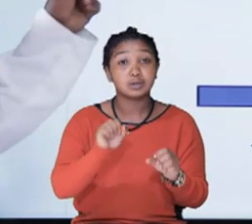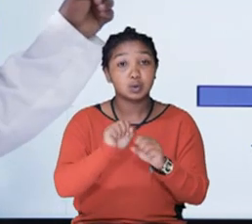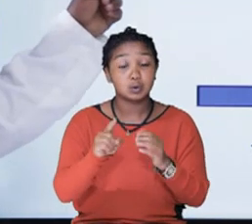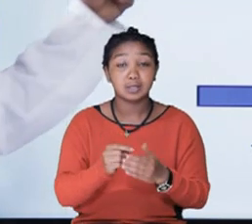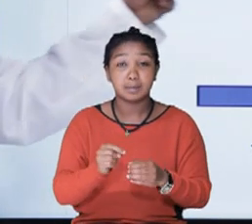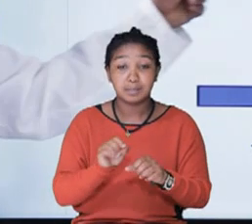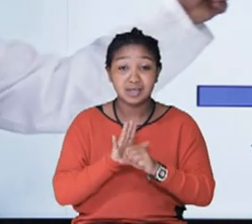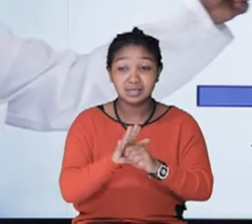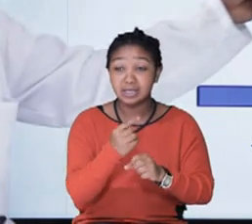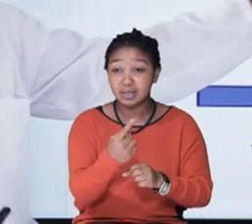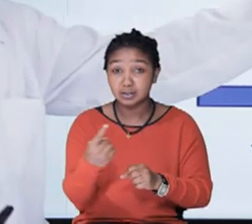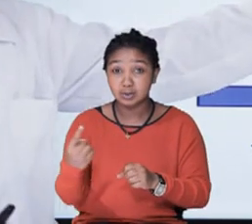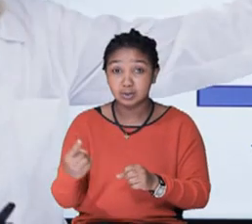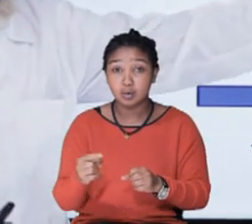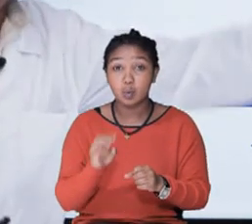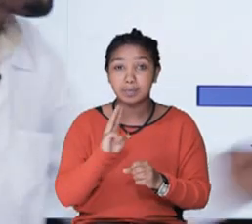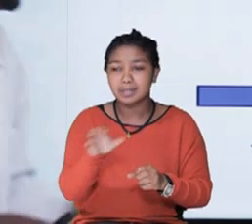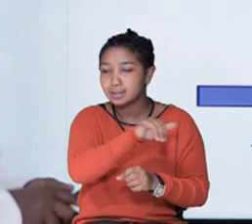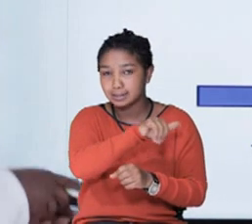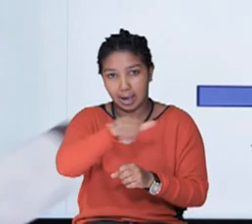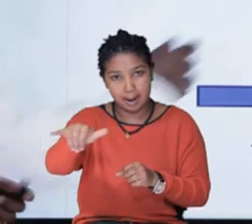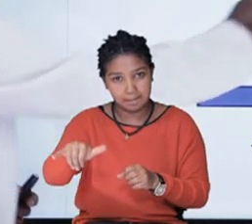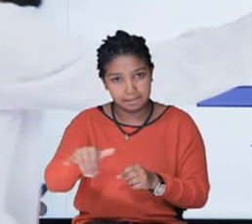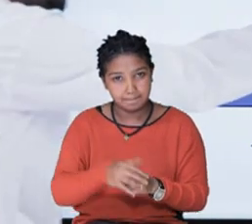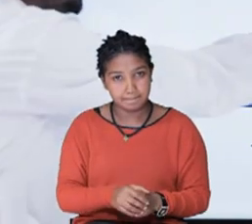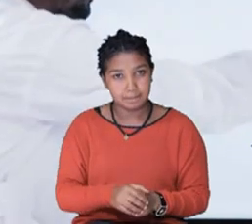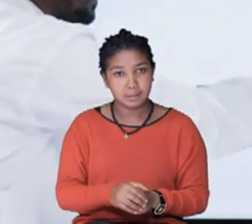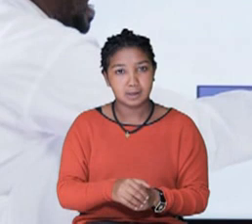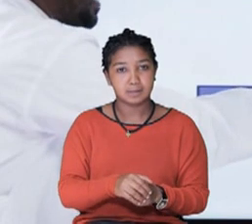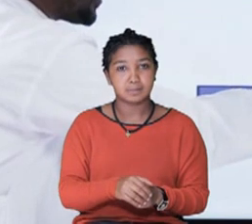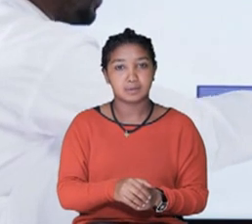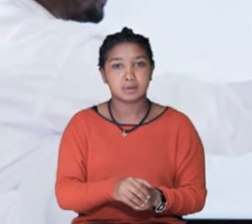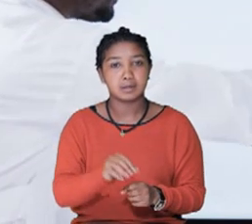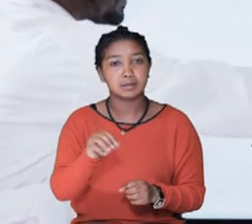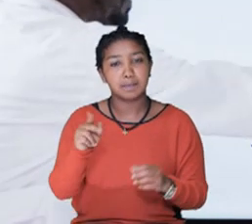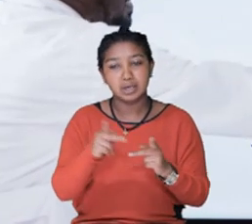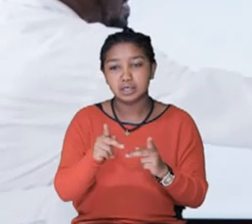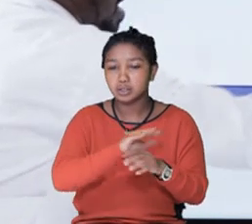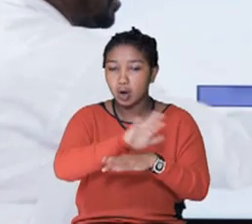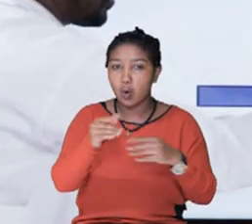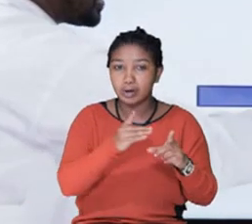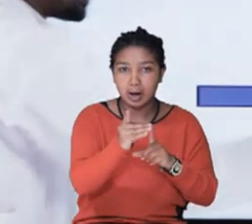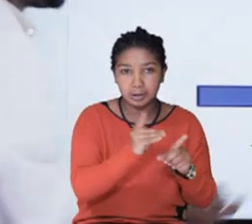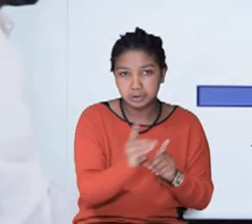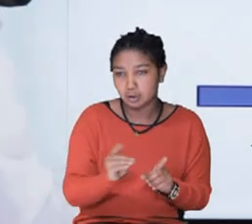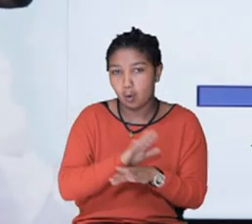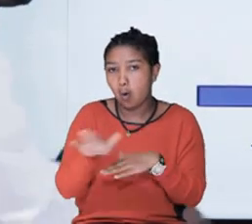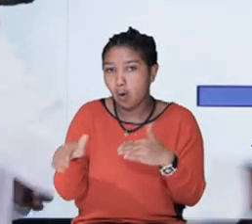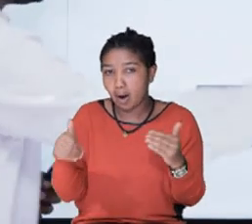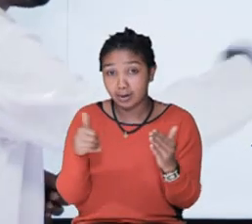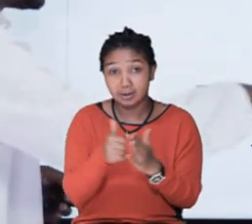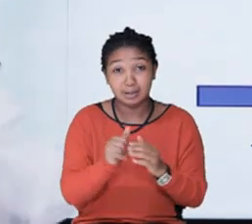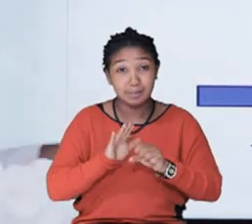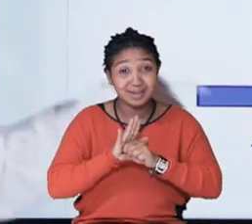So the pressure in each cube face would be the same. The pressure comes to this side is equal to the pressure comes into this side.